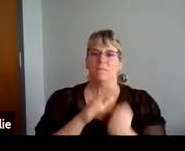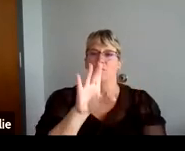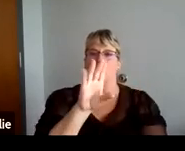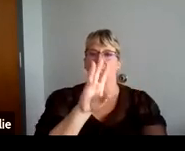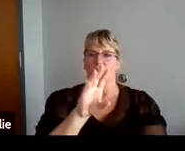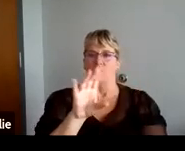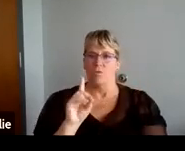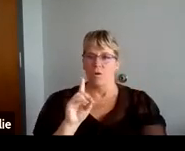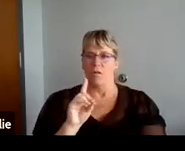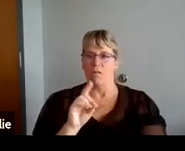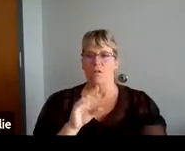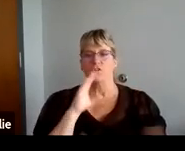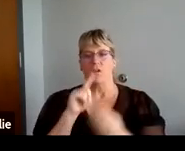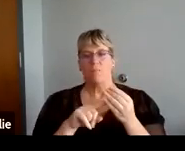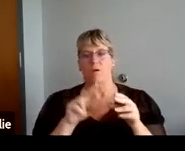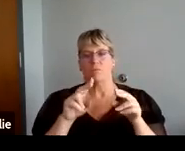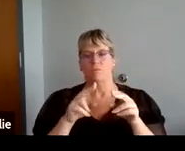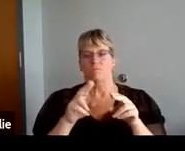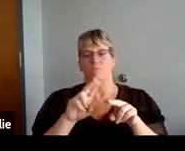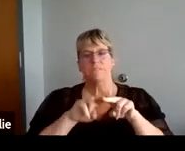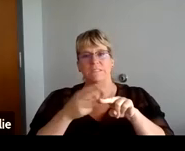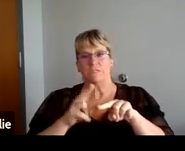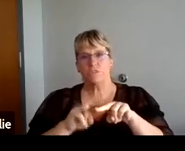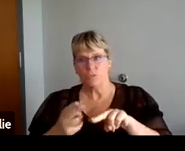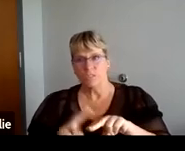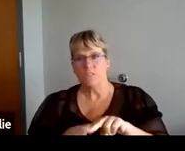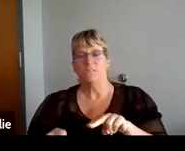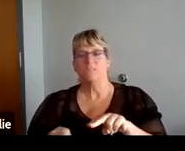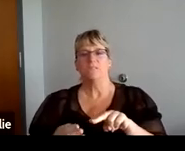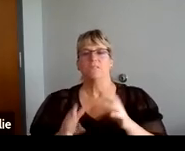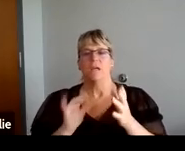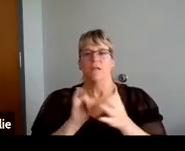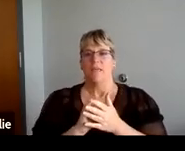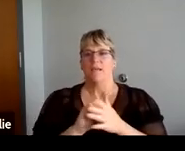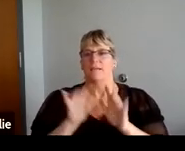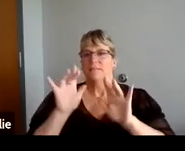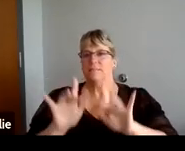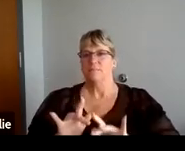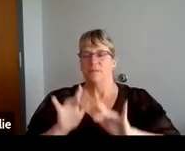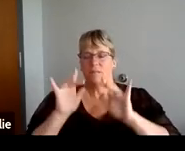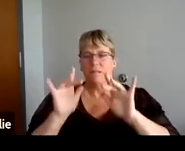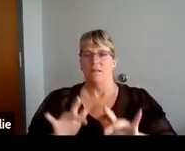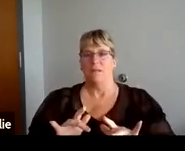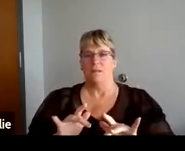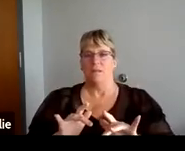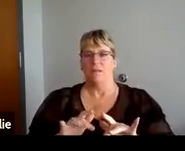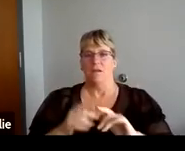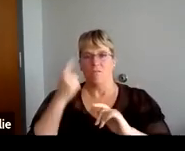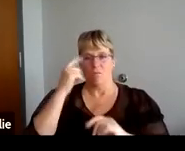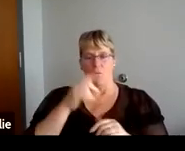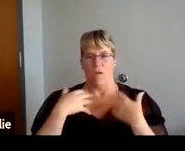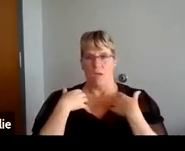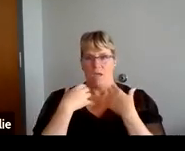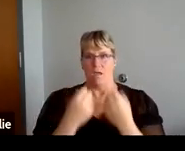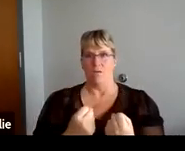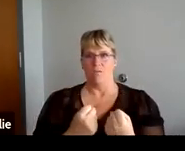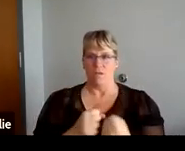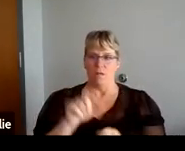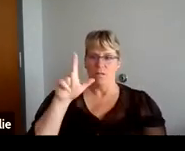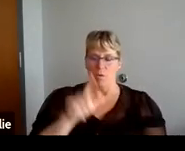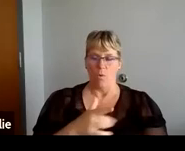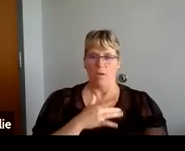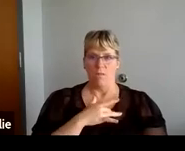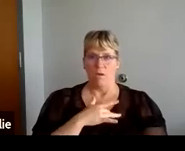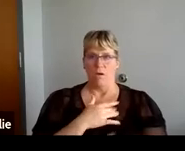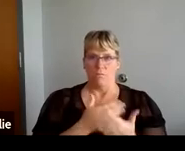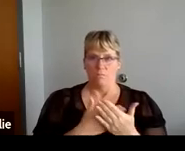to decrease that arousal, decrease that sympathetic nervous system from a health perspective, perspective, lowering that heart rate, lowering the